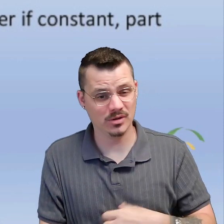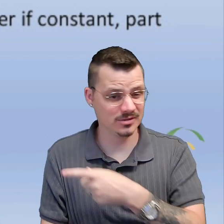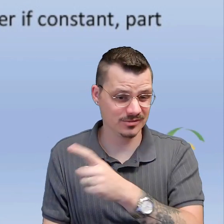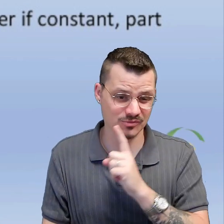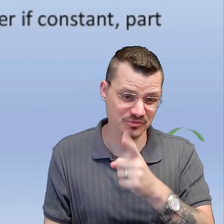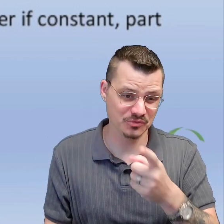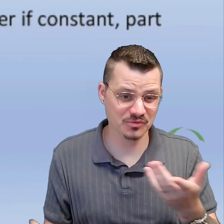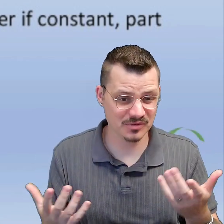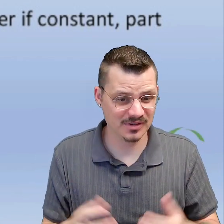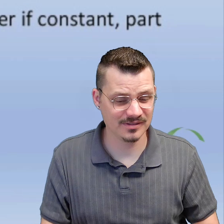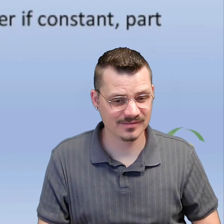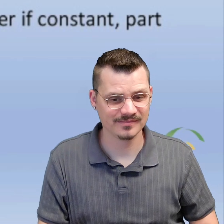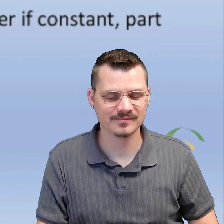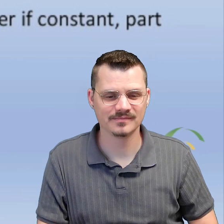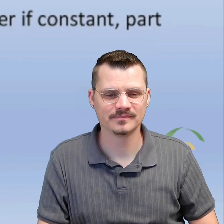true.